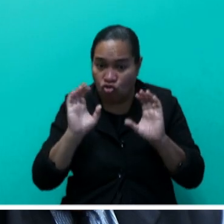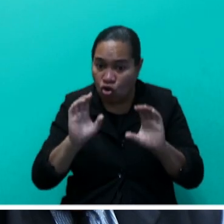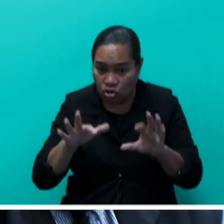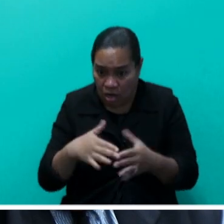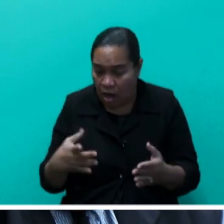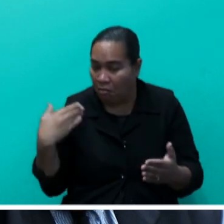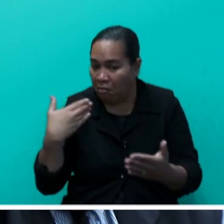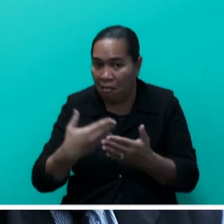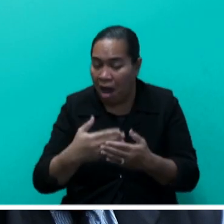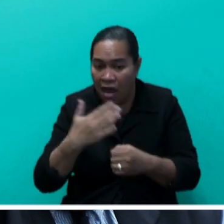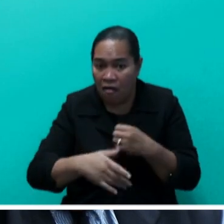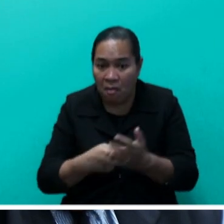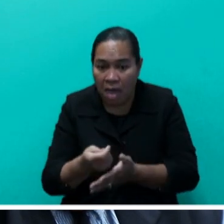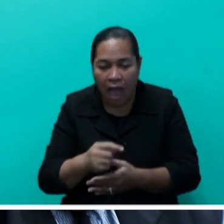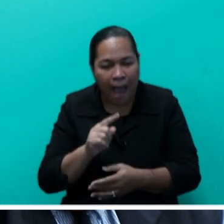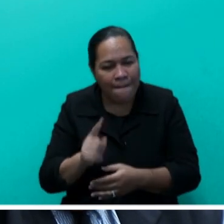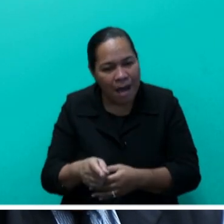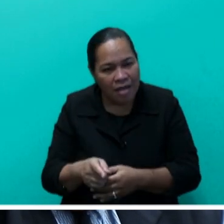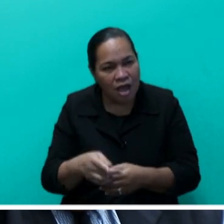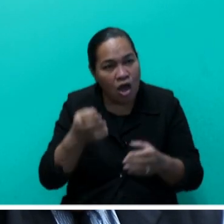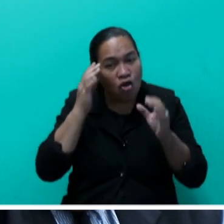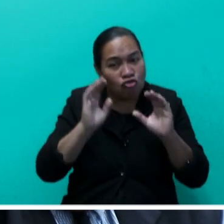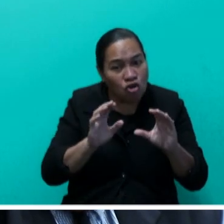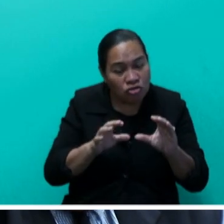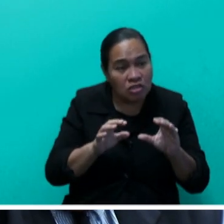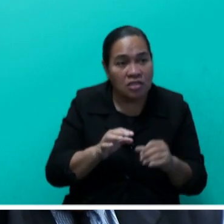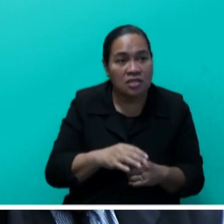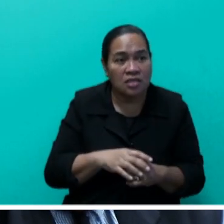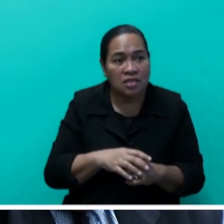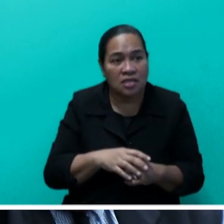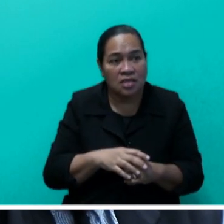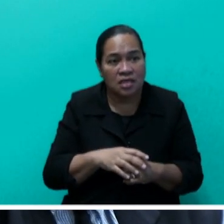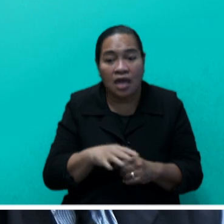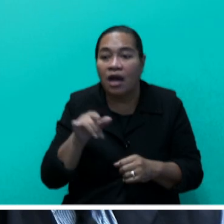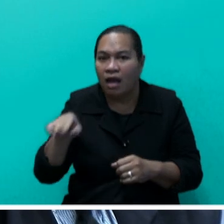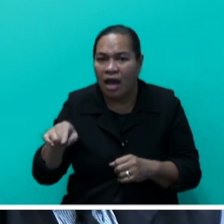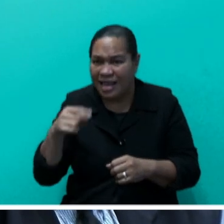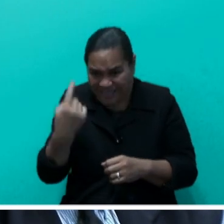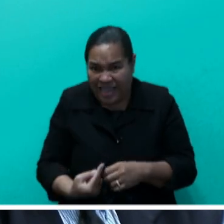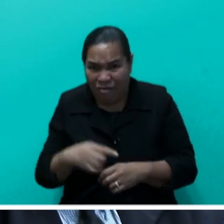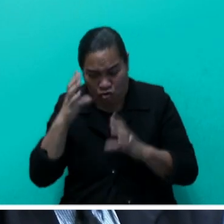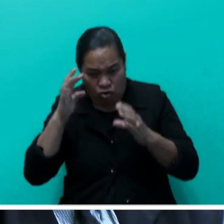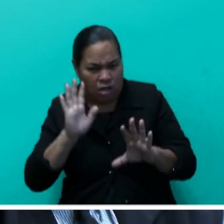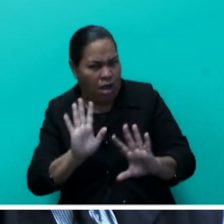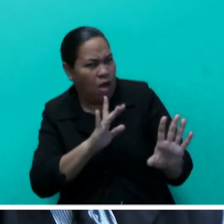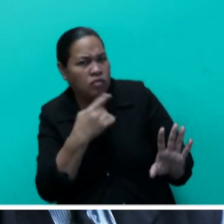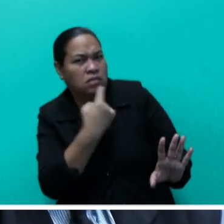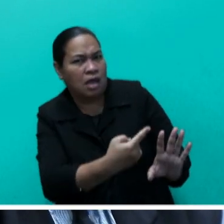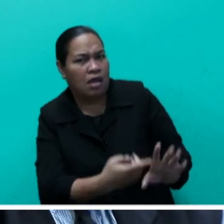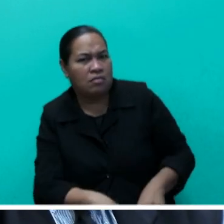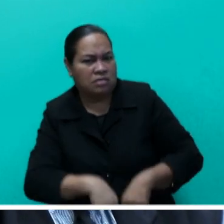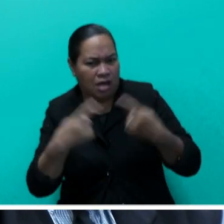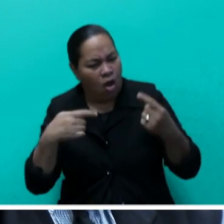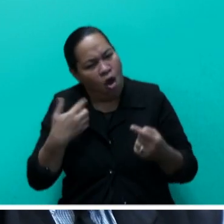months has been refuted by the coaches and the coaches concerned, as coaches have been